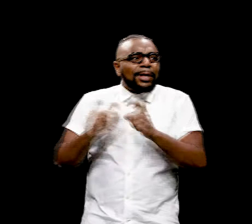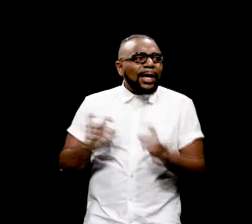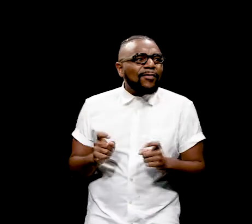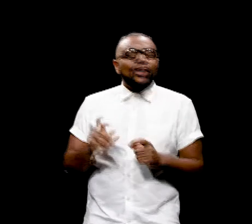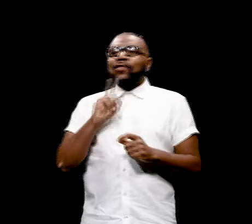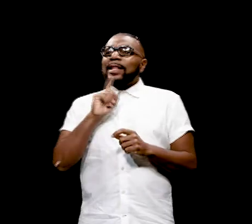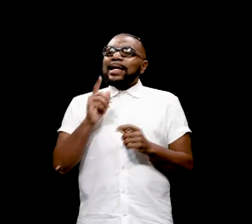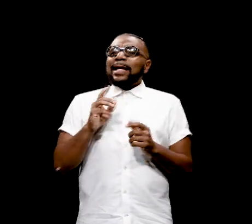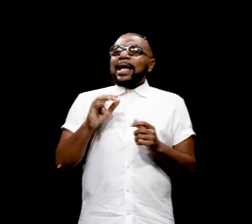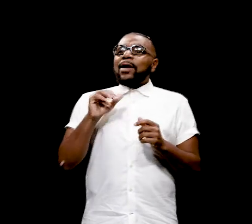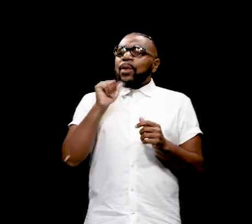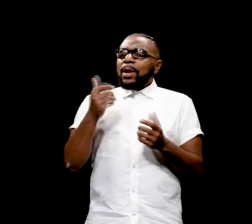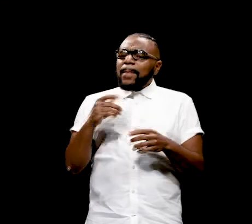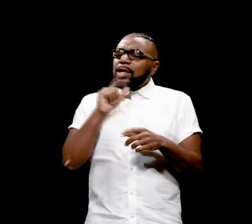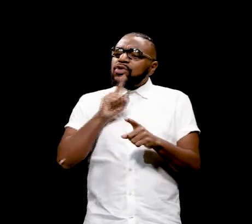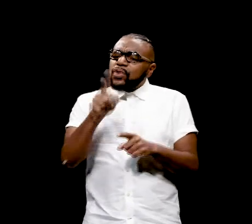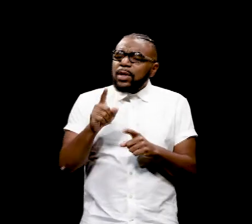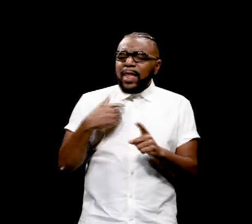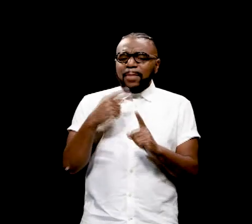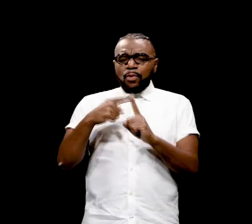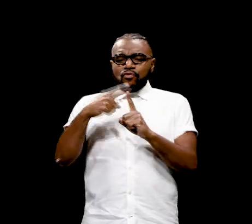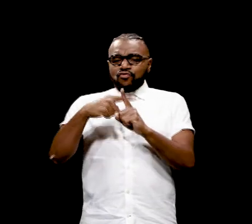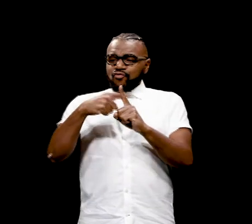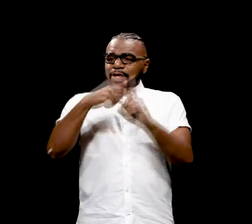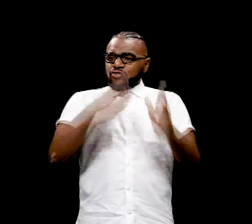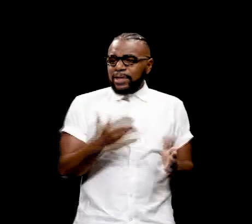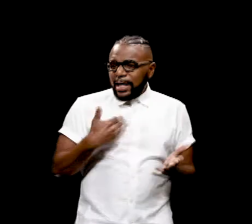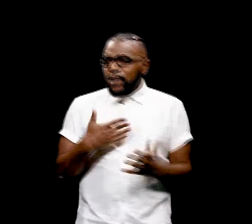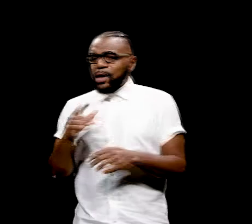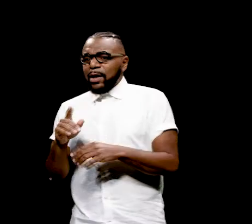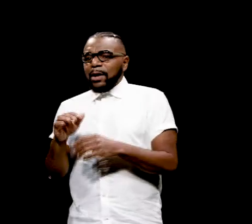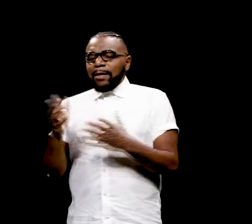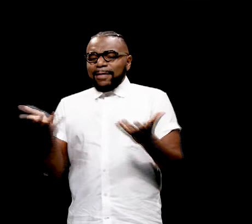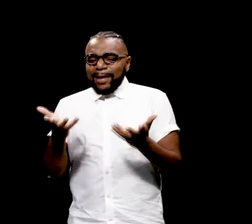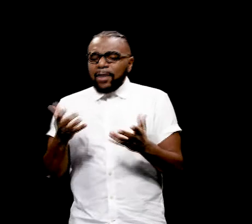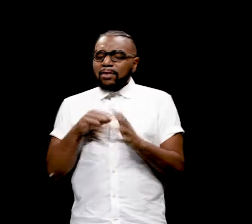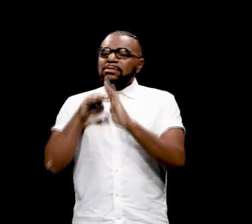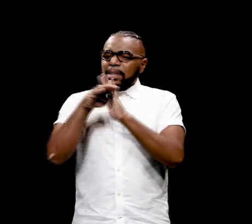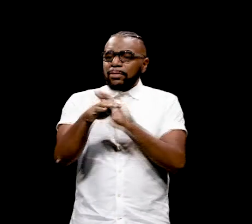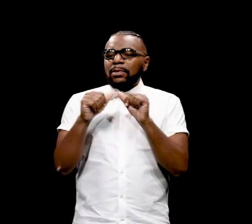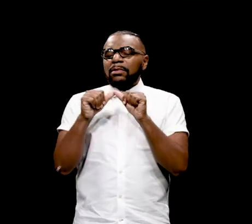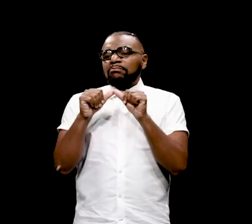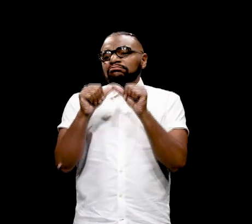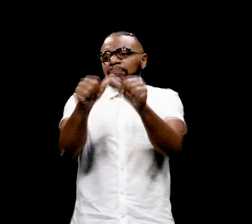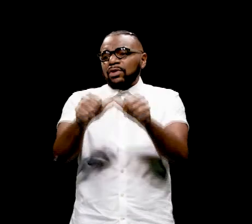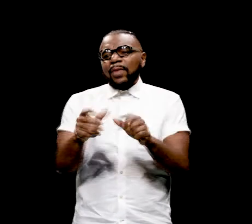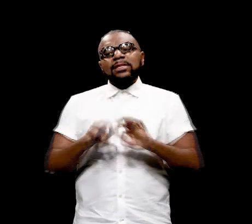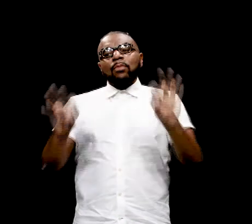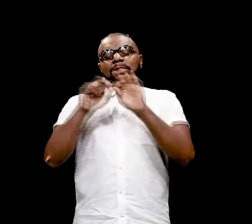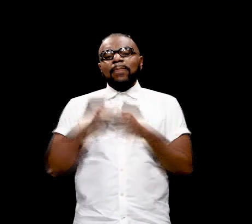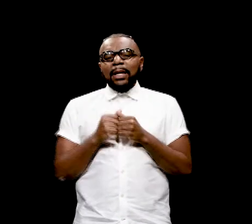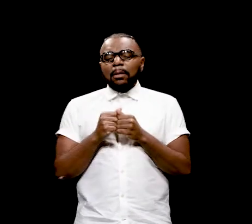even as we're trying to make sure our renters are stabilized here, and even our small mom and pop landlords in the short term is going to be very important to me. In